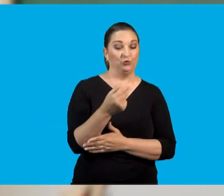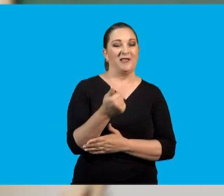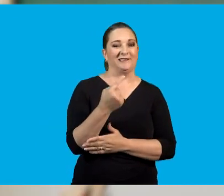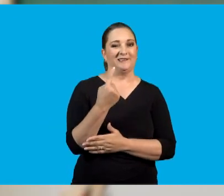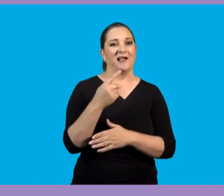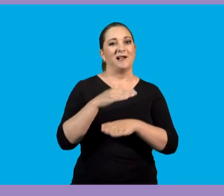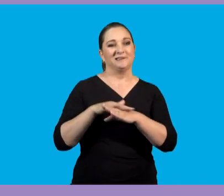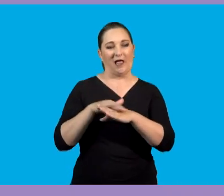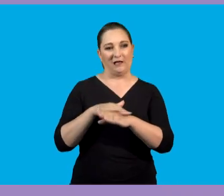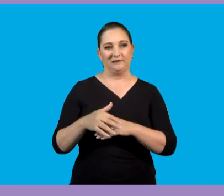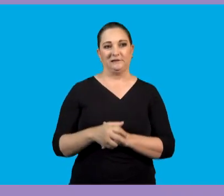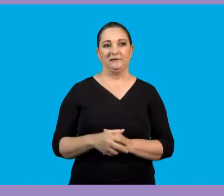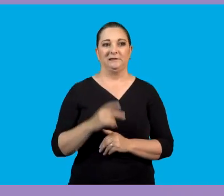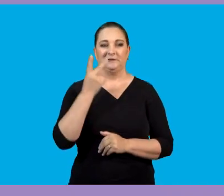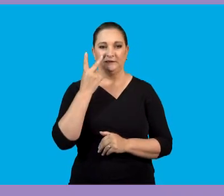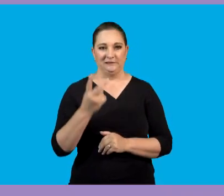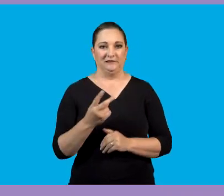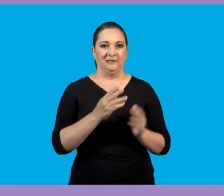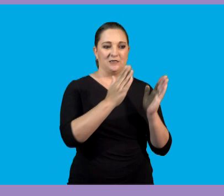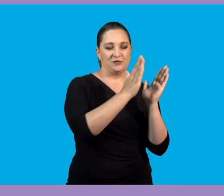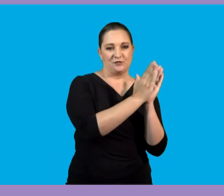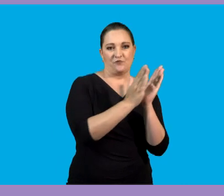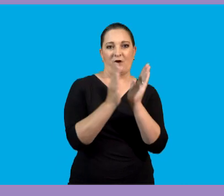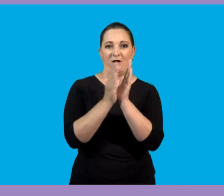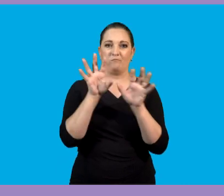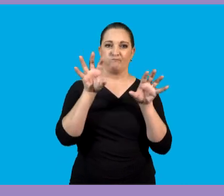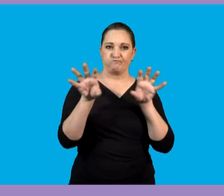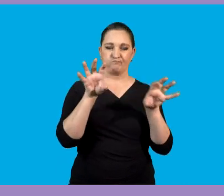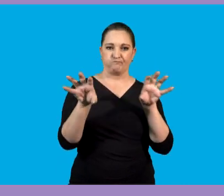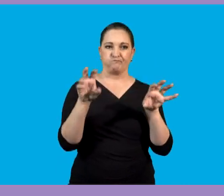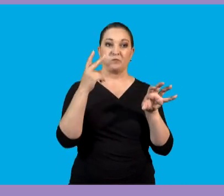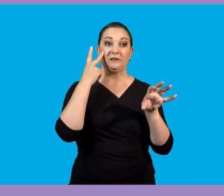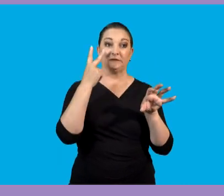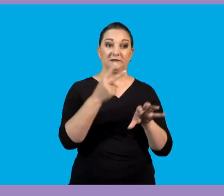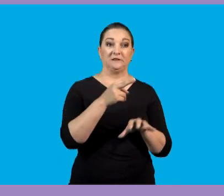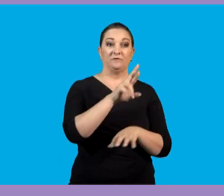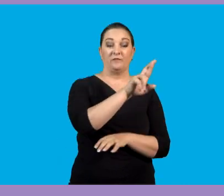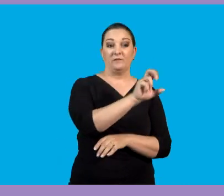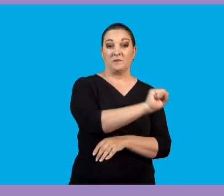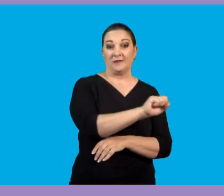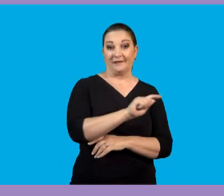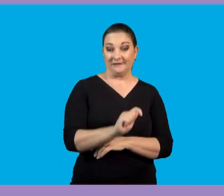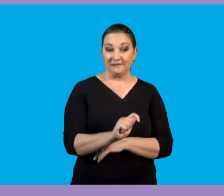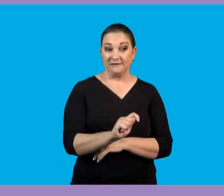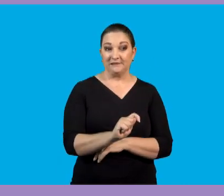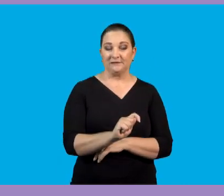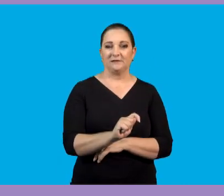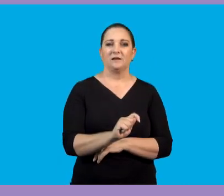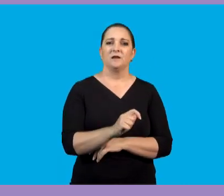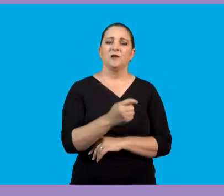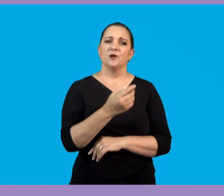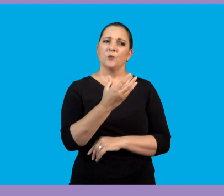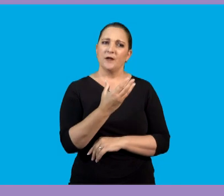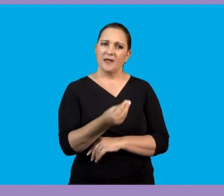corresponding side. So let's look at the two triangles here, and we can see that in triangle RST we have been